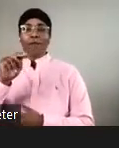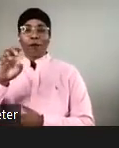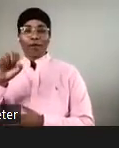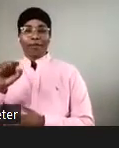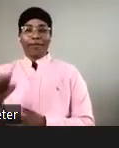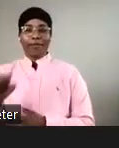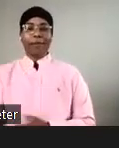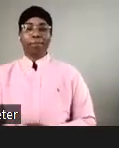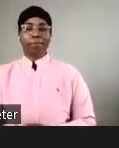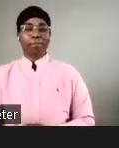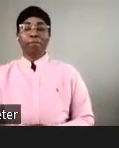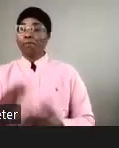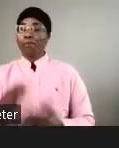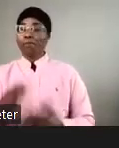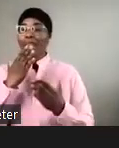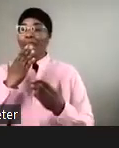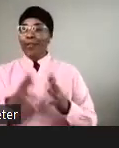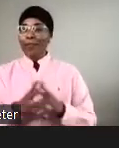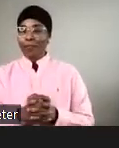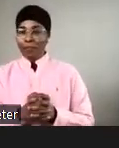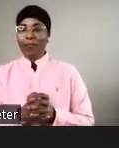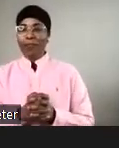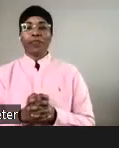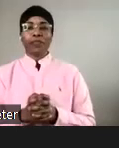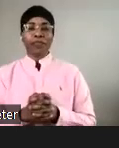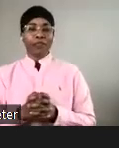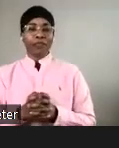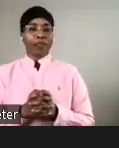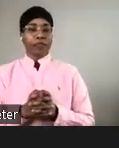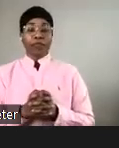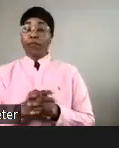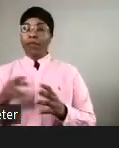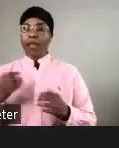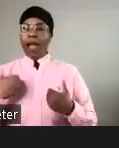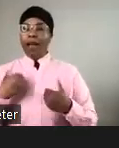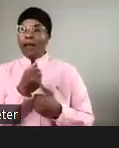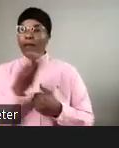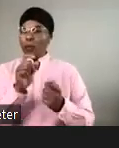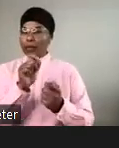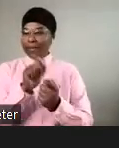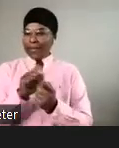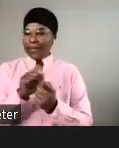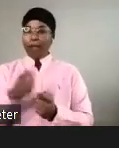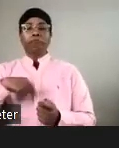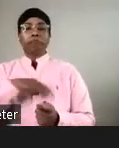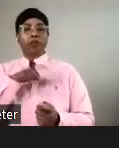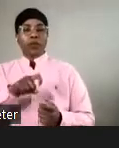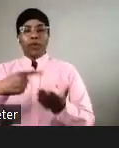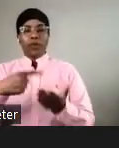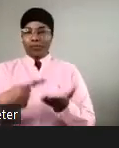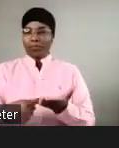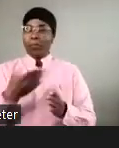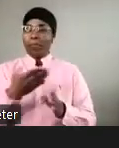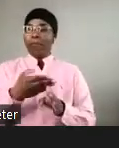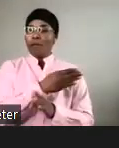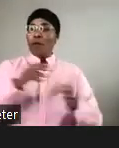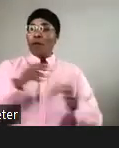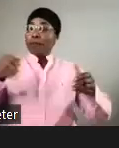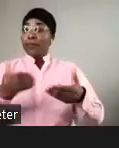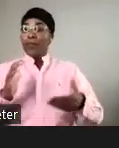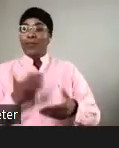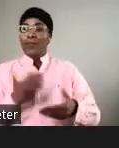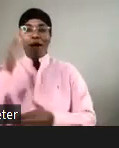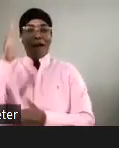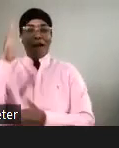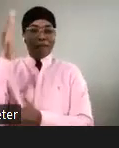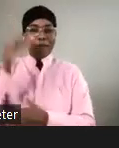All right, thanks so much, Stephen. And we've just got a few logistical details to go over here before we introduce our speakers. So just